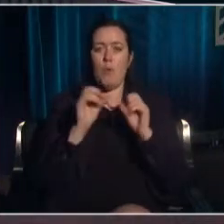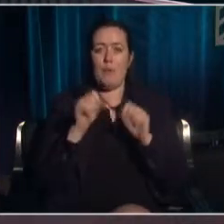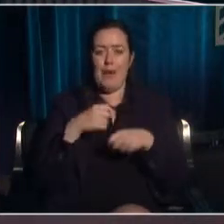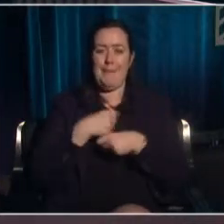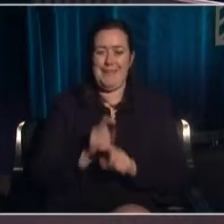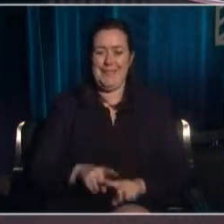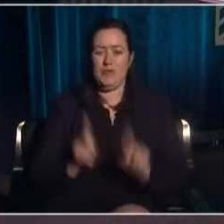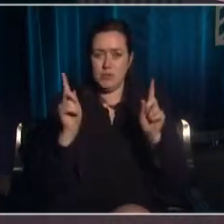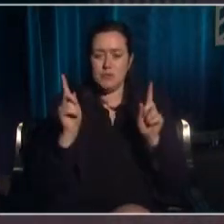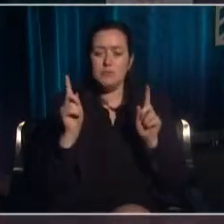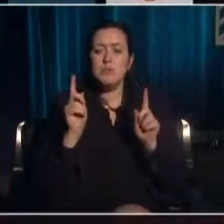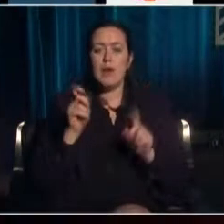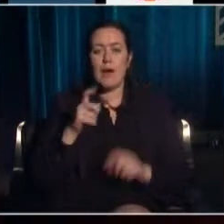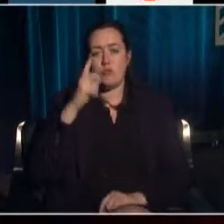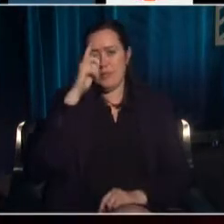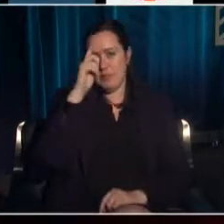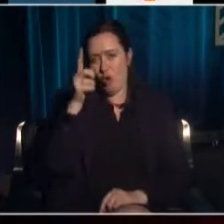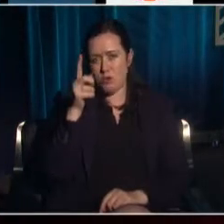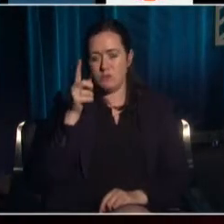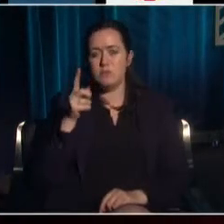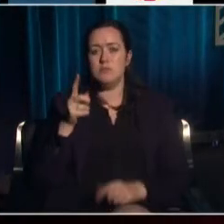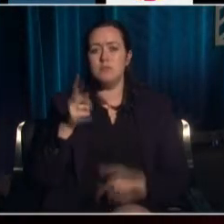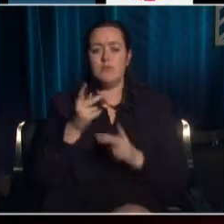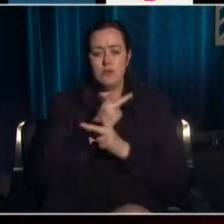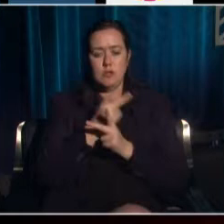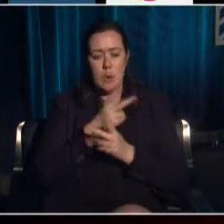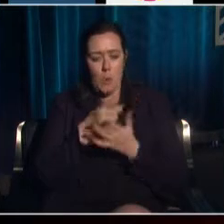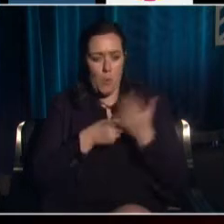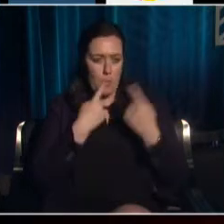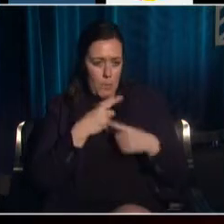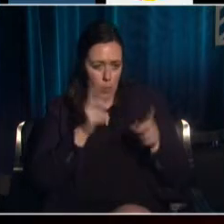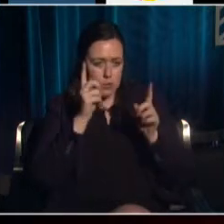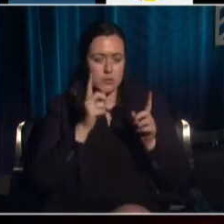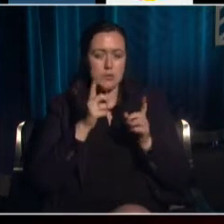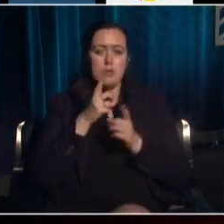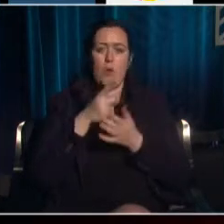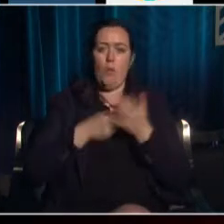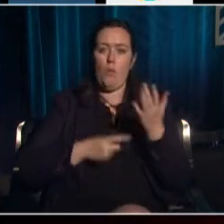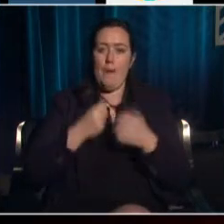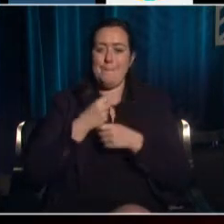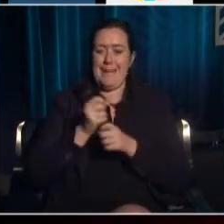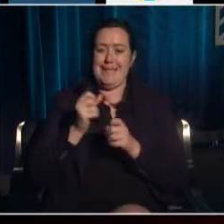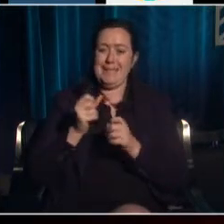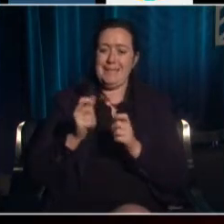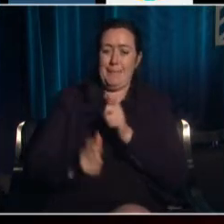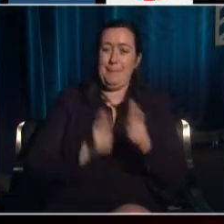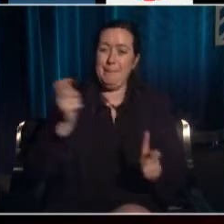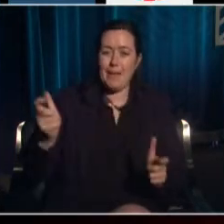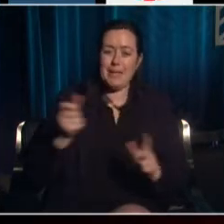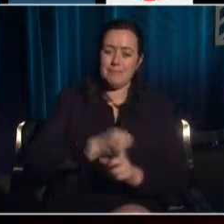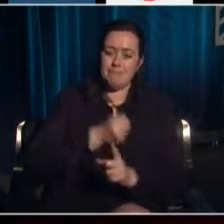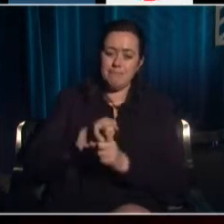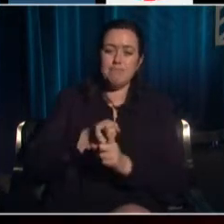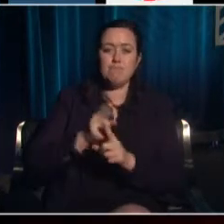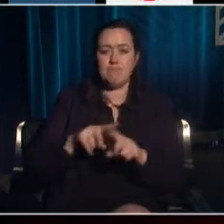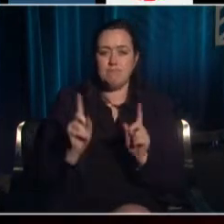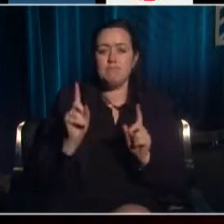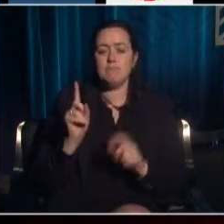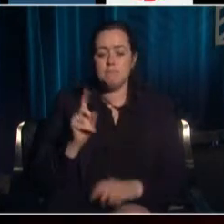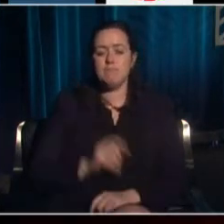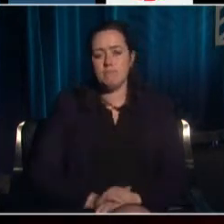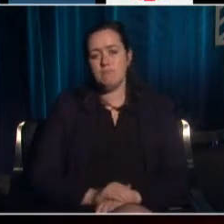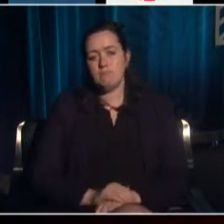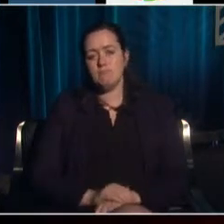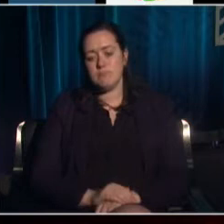smart about thinking what's going to work, what's really going to make the biggest difference, and how are we going to do it. We work with what the